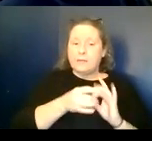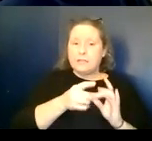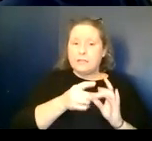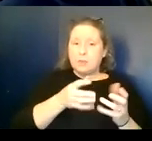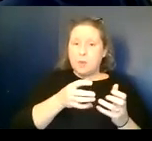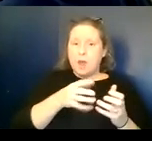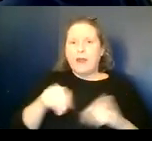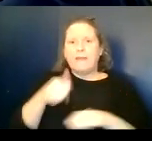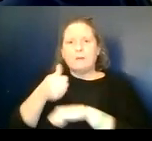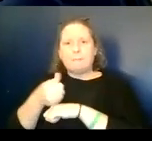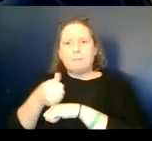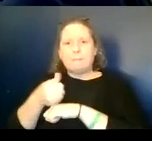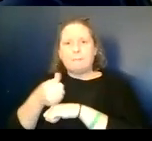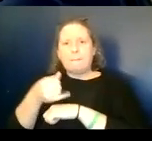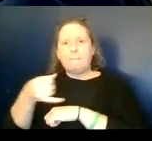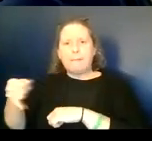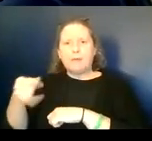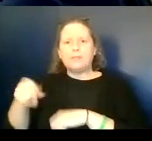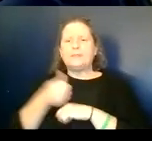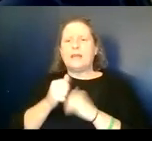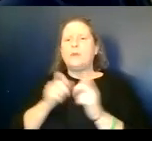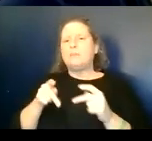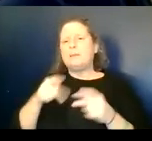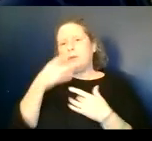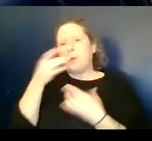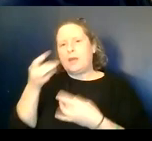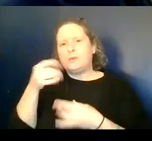with people you are interested in.